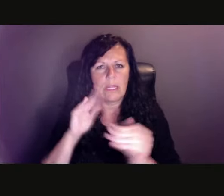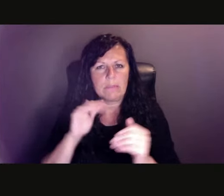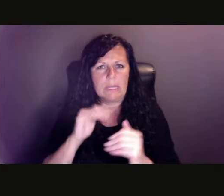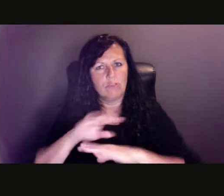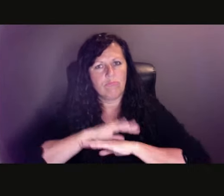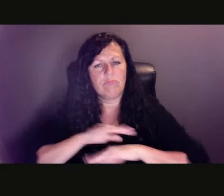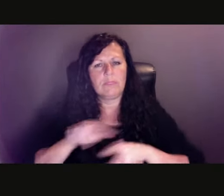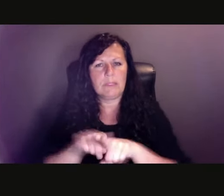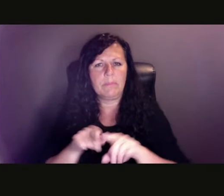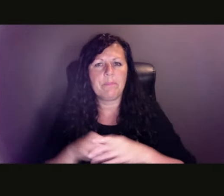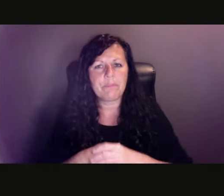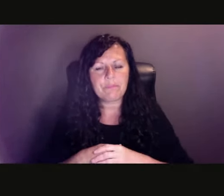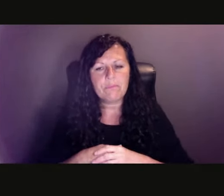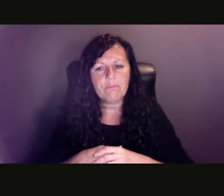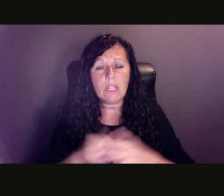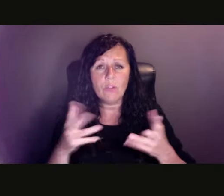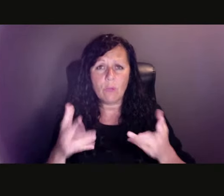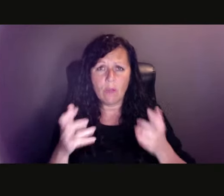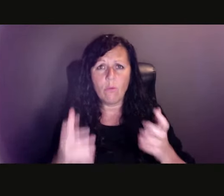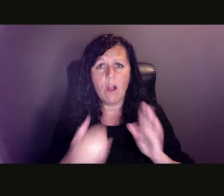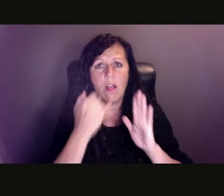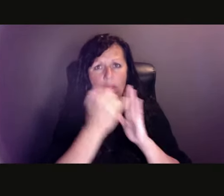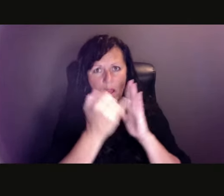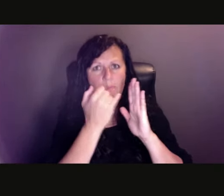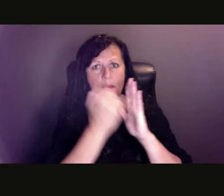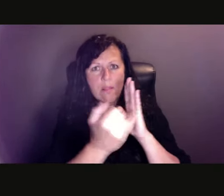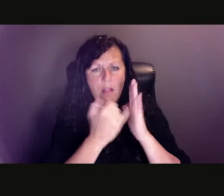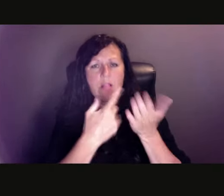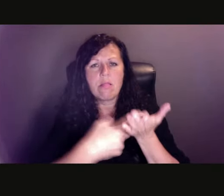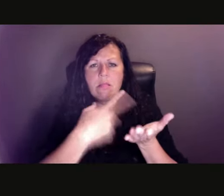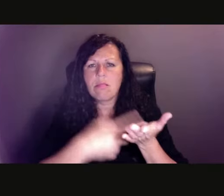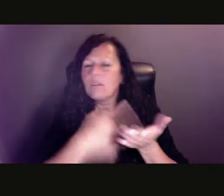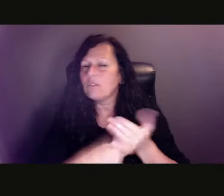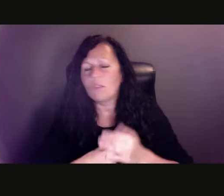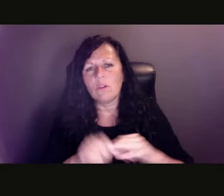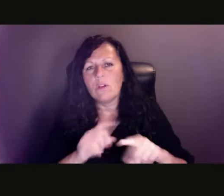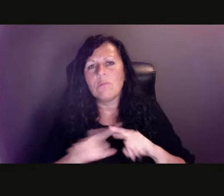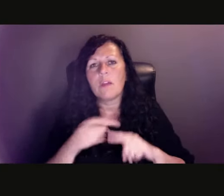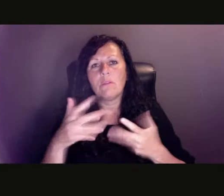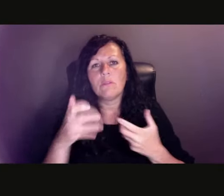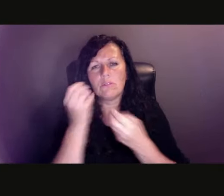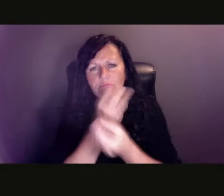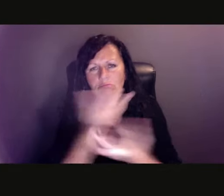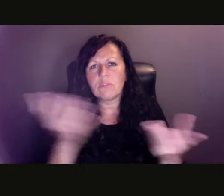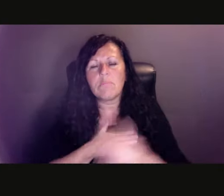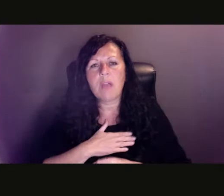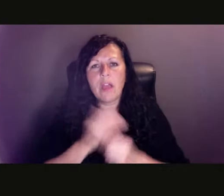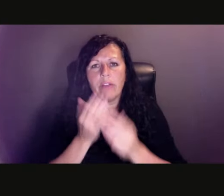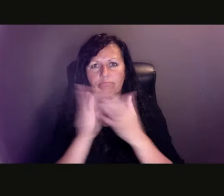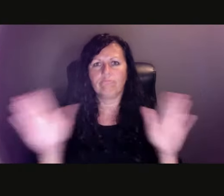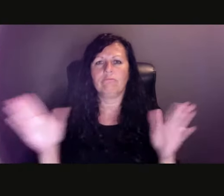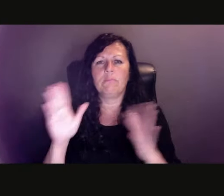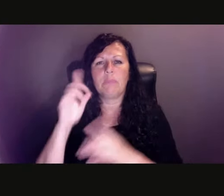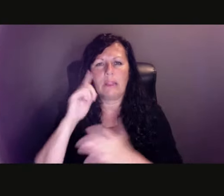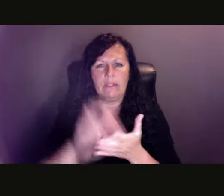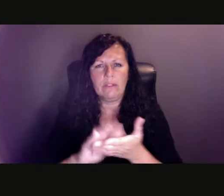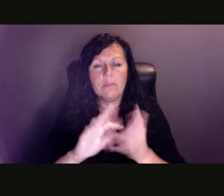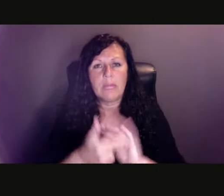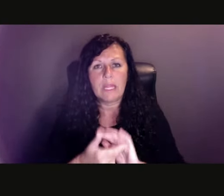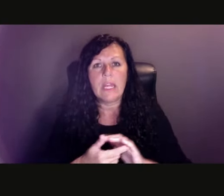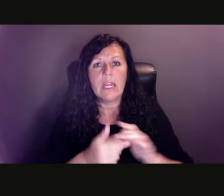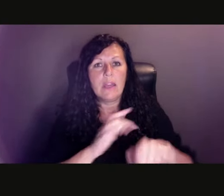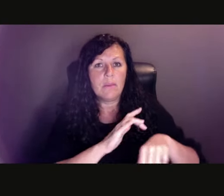line tonight, but I wanted to lay out kind of my overarching belief, which is I would rather eliminate vacancies